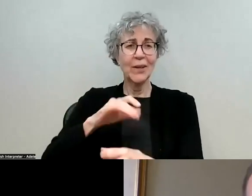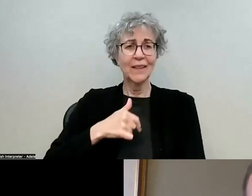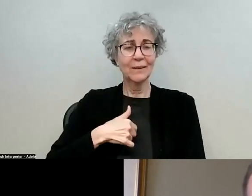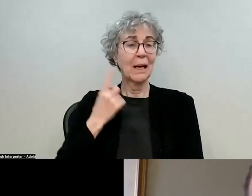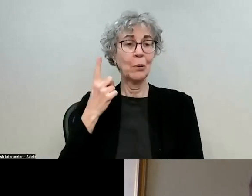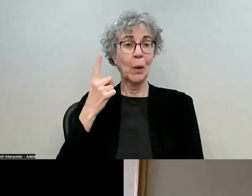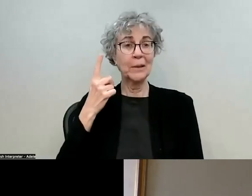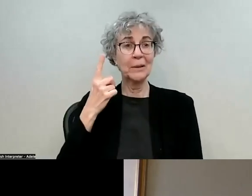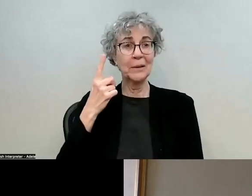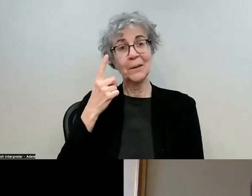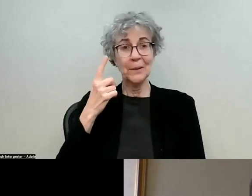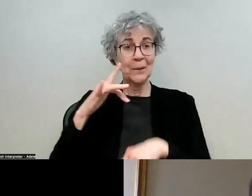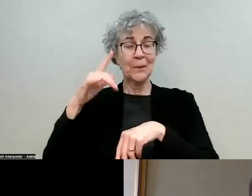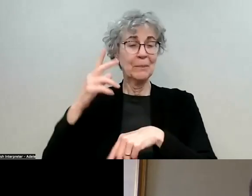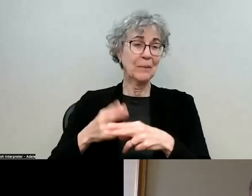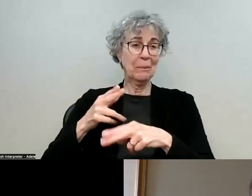fame and I'll take it.